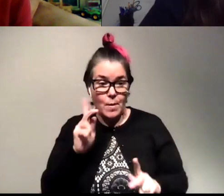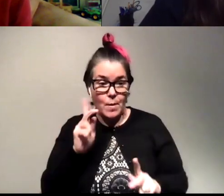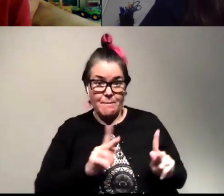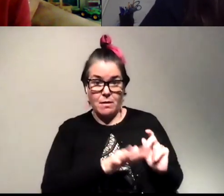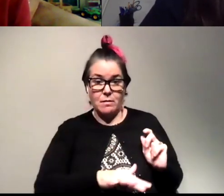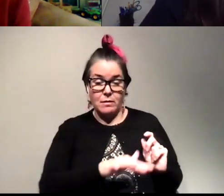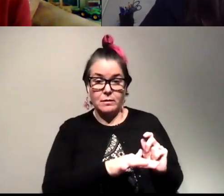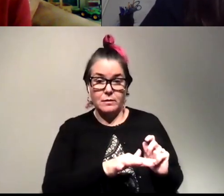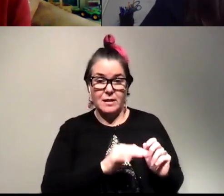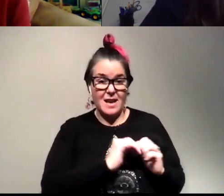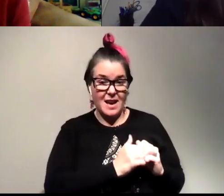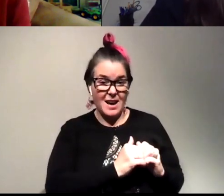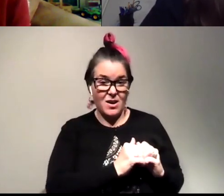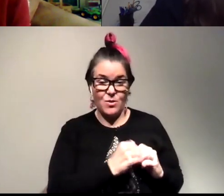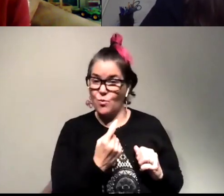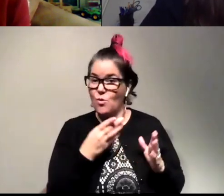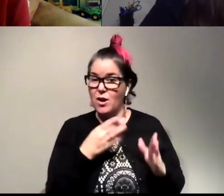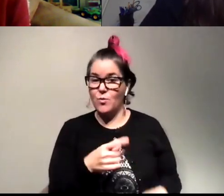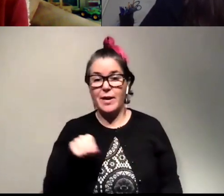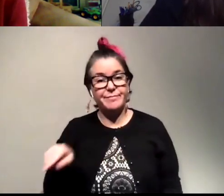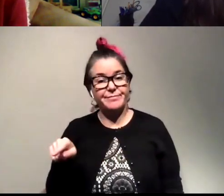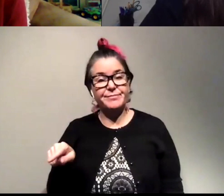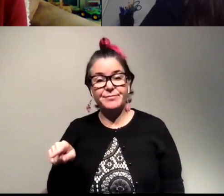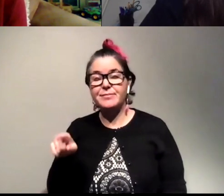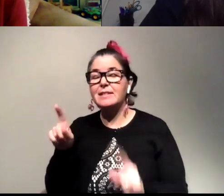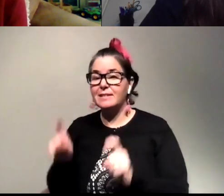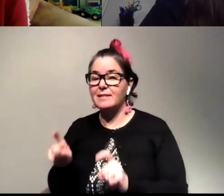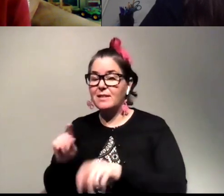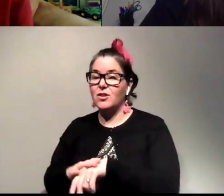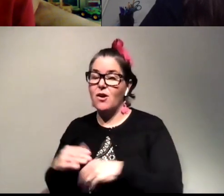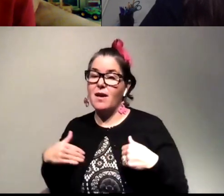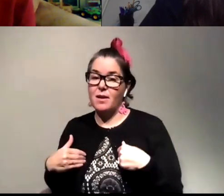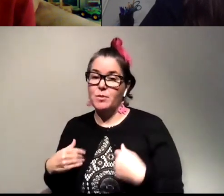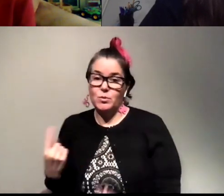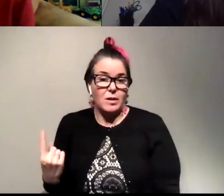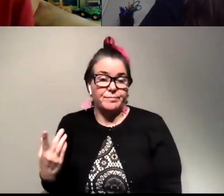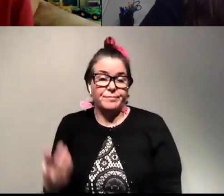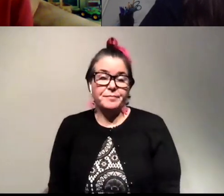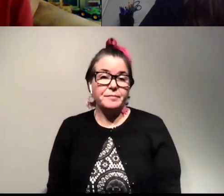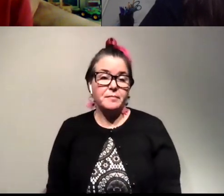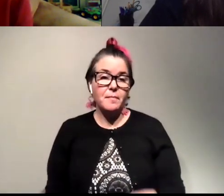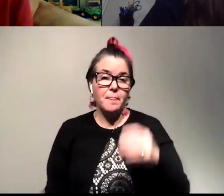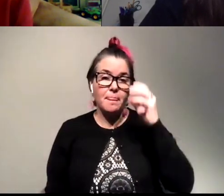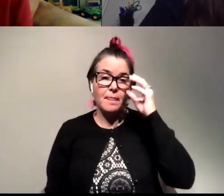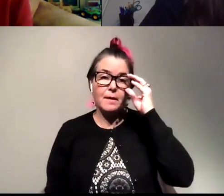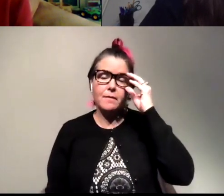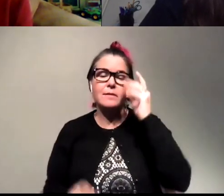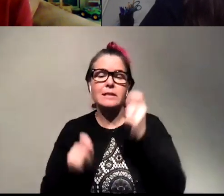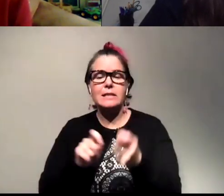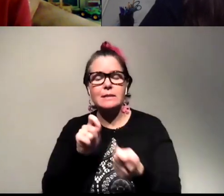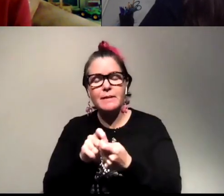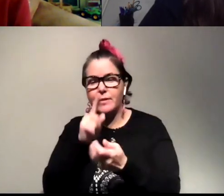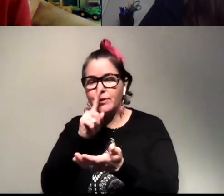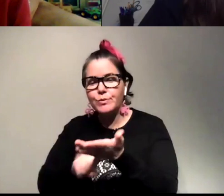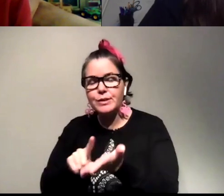the only way right now we have to do that is testing them in animals. And, with certain kinds of